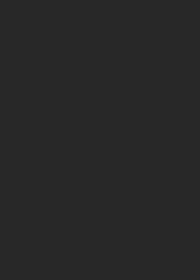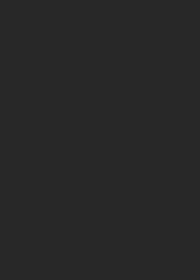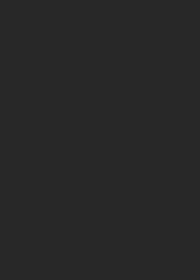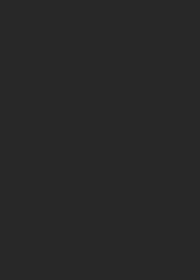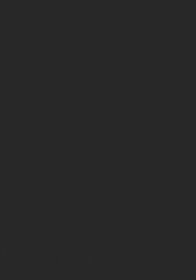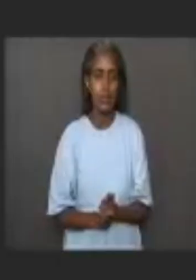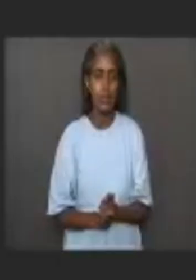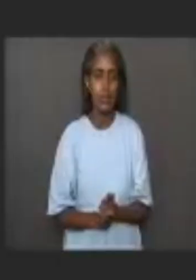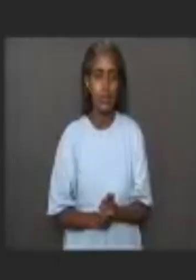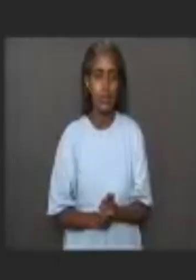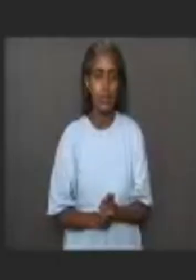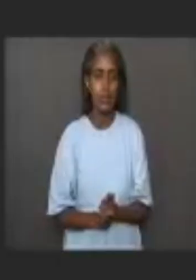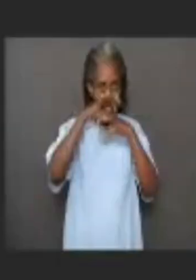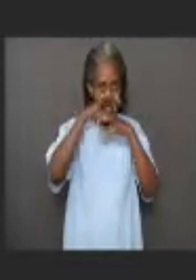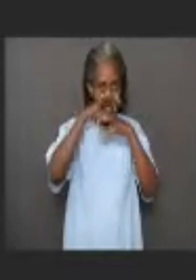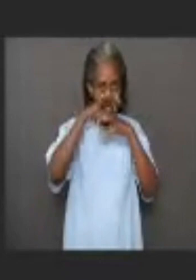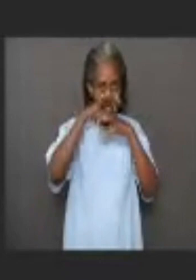Time's up.